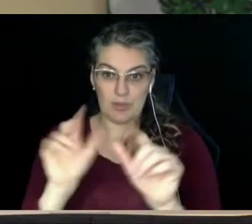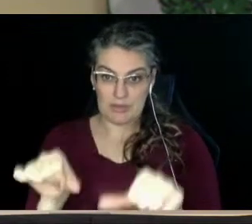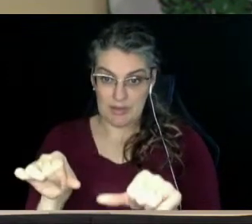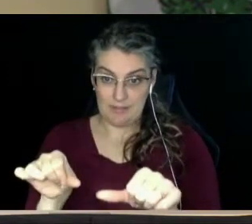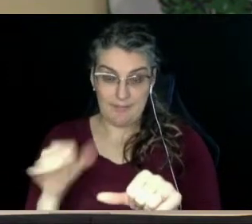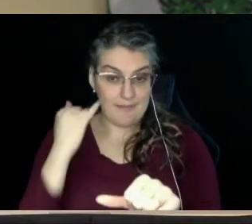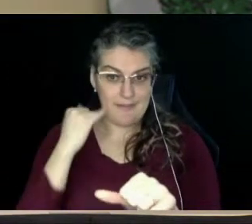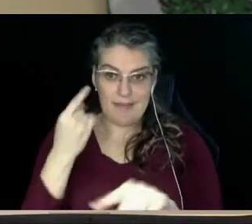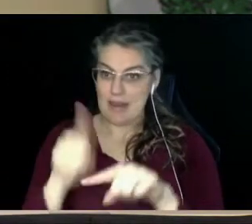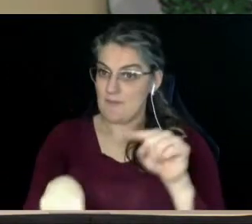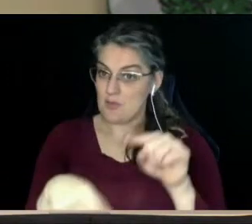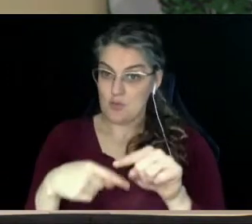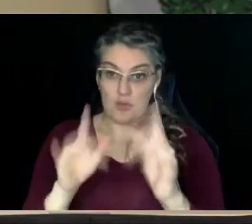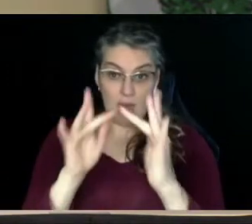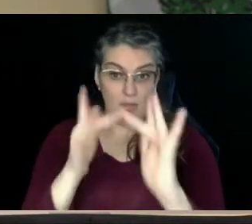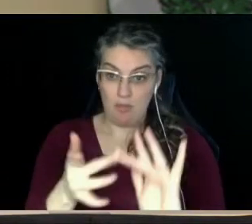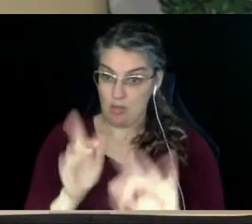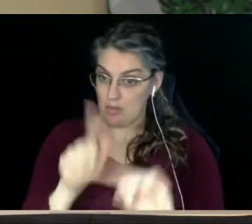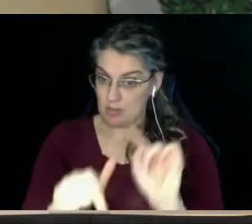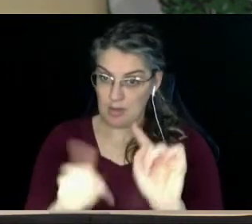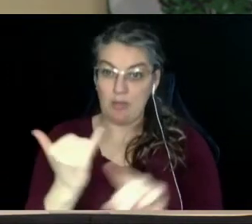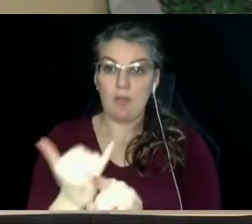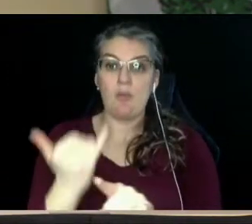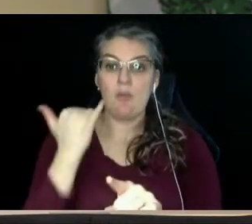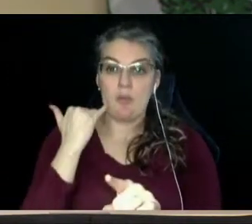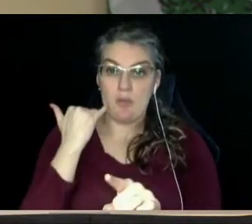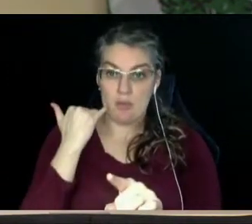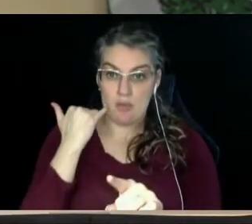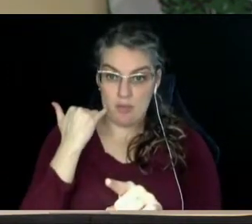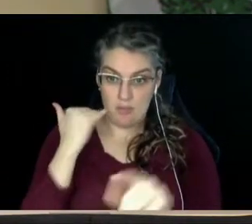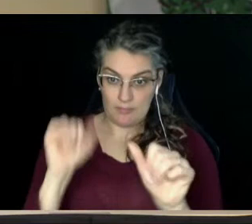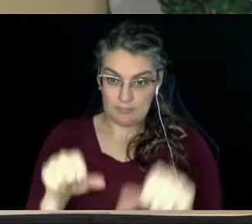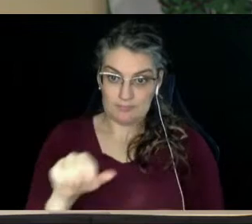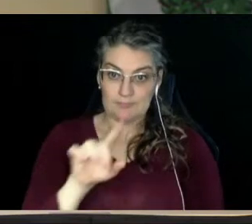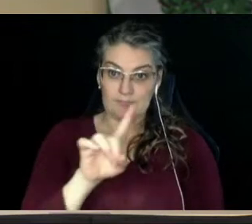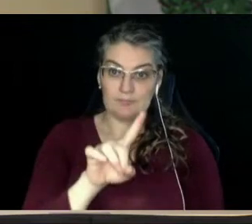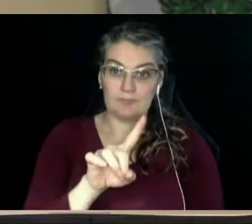our appointment booking line to speak to a clerk. The number is